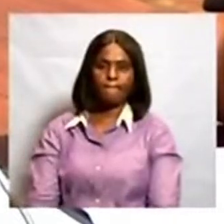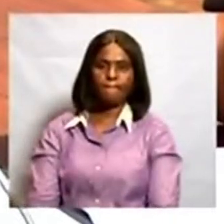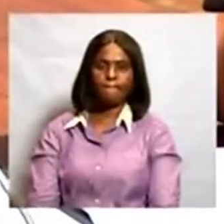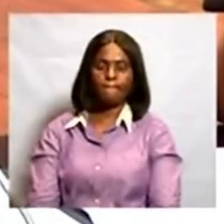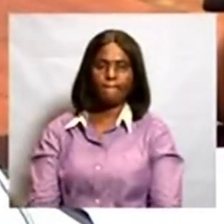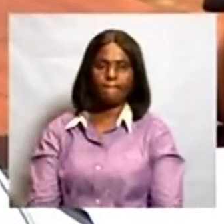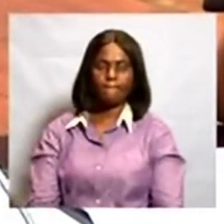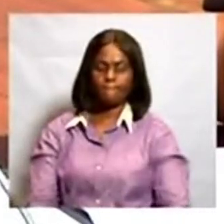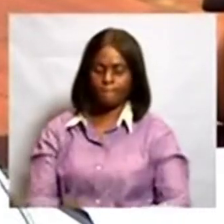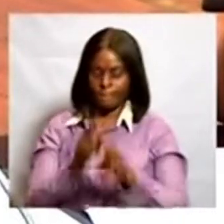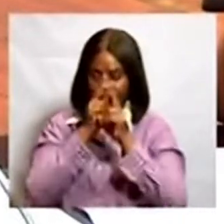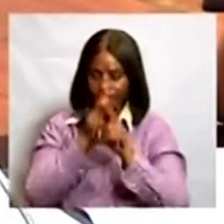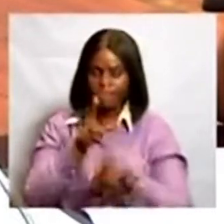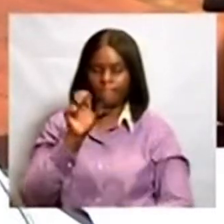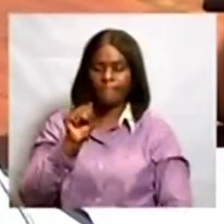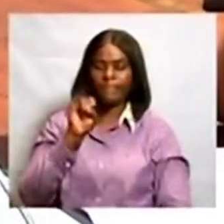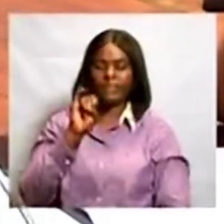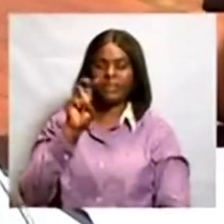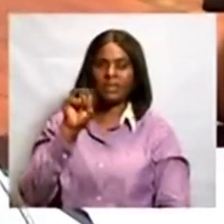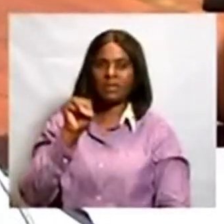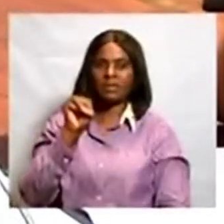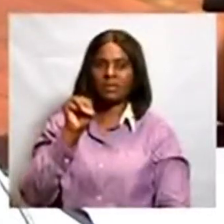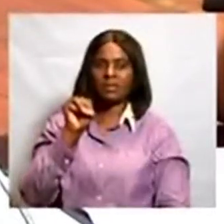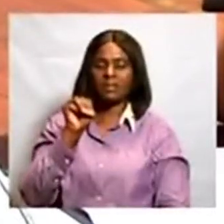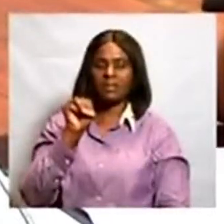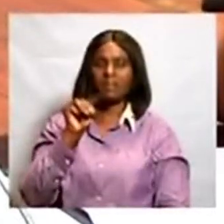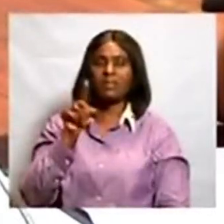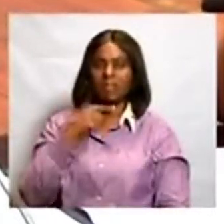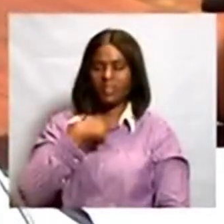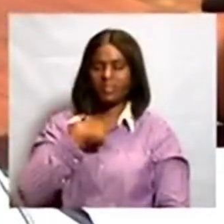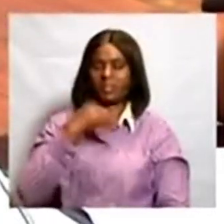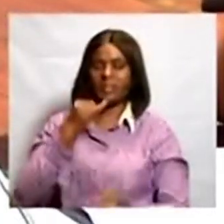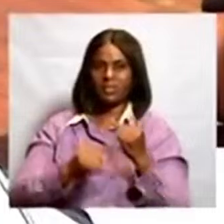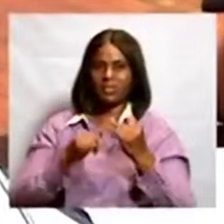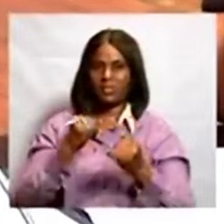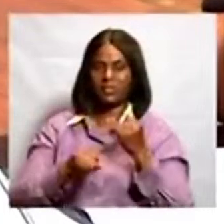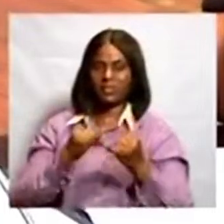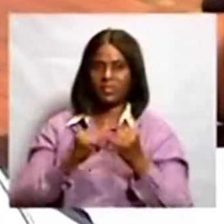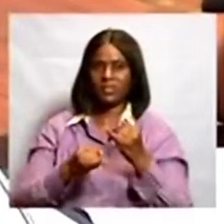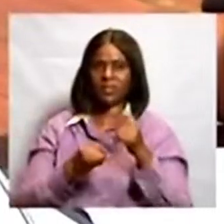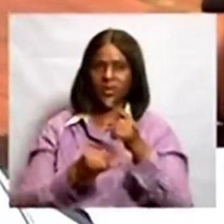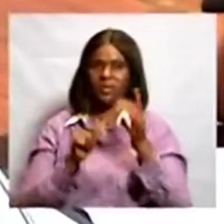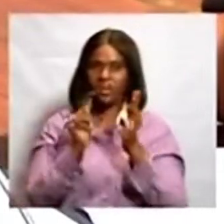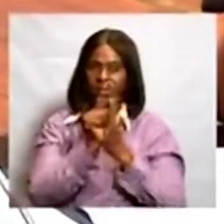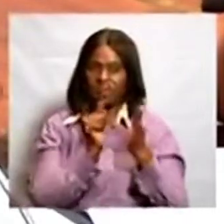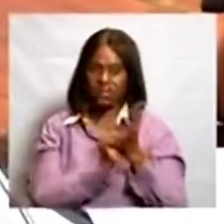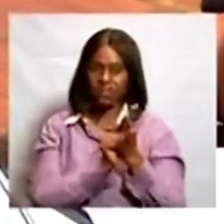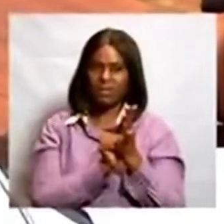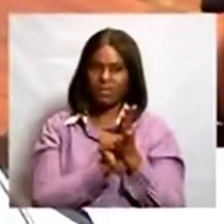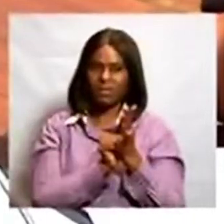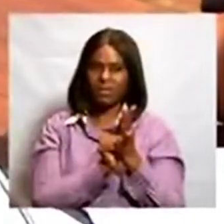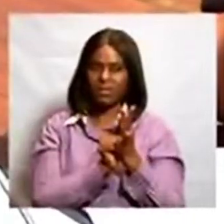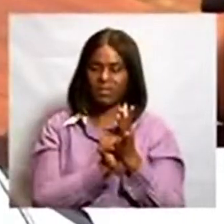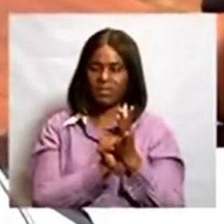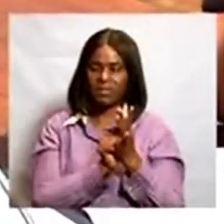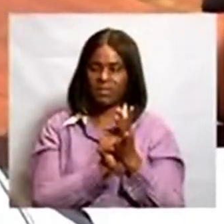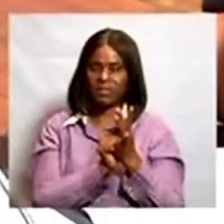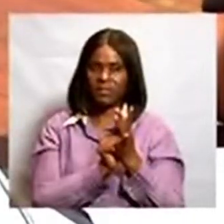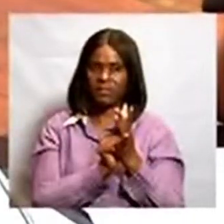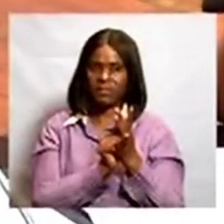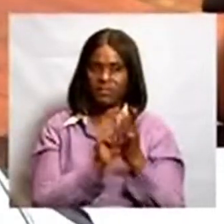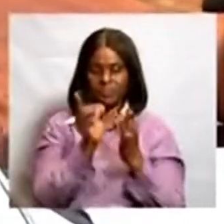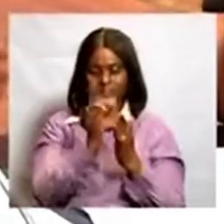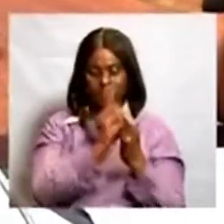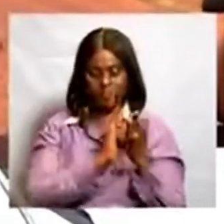It's Honorable Mzingiri. Sorry, no, let me finish. You are part of this bill, so you are part of the architects of this